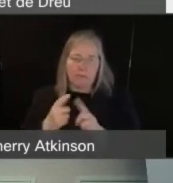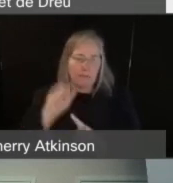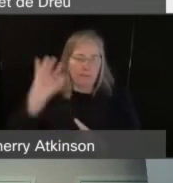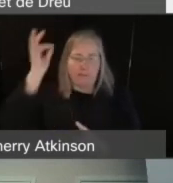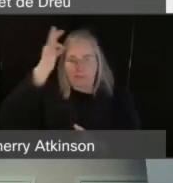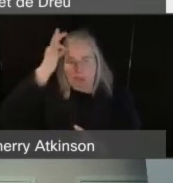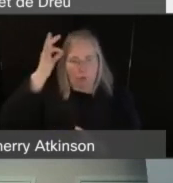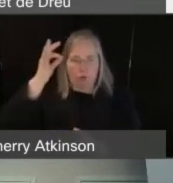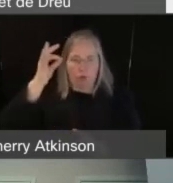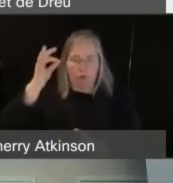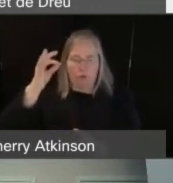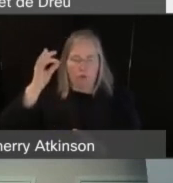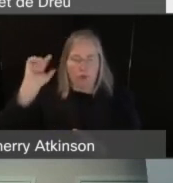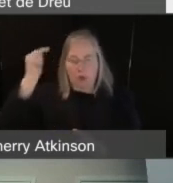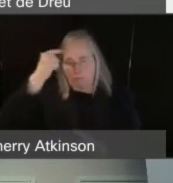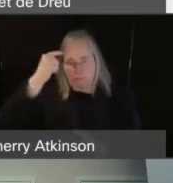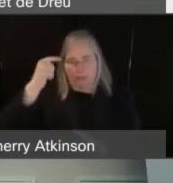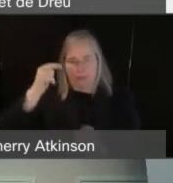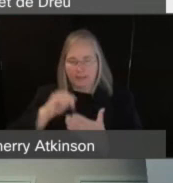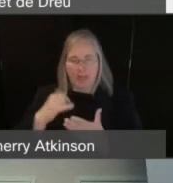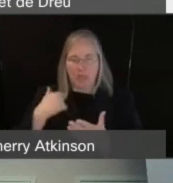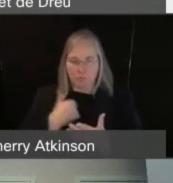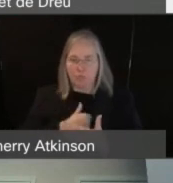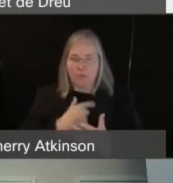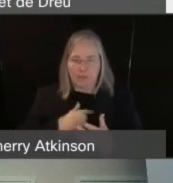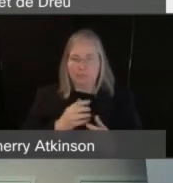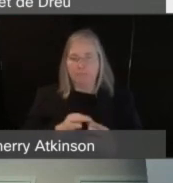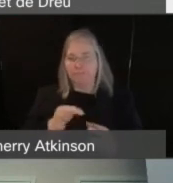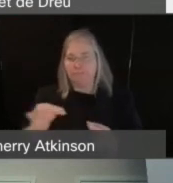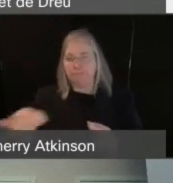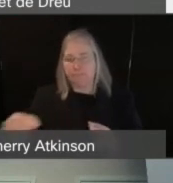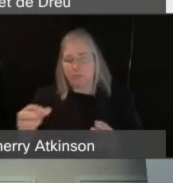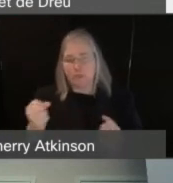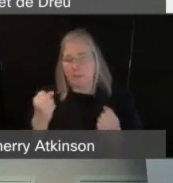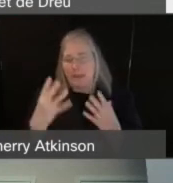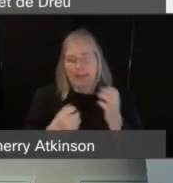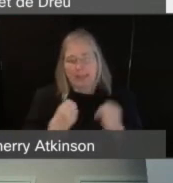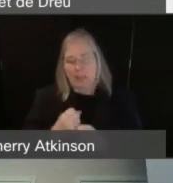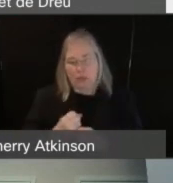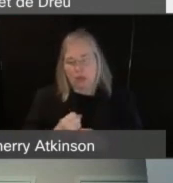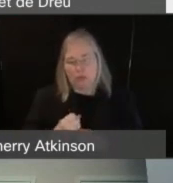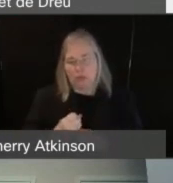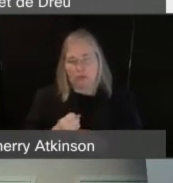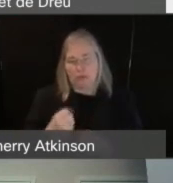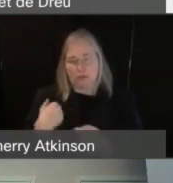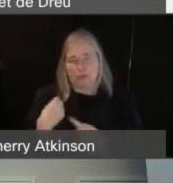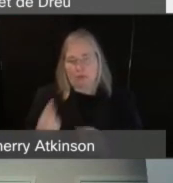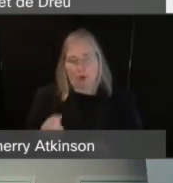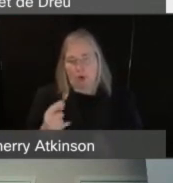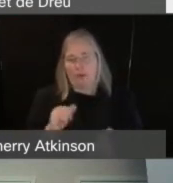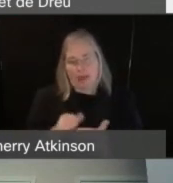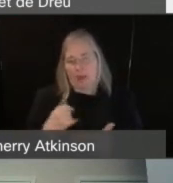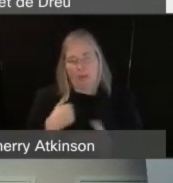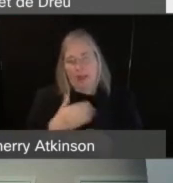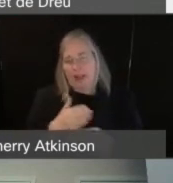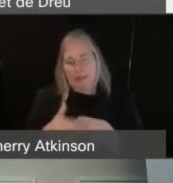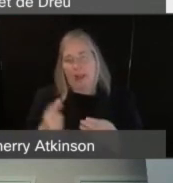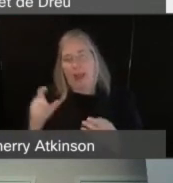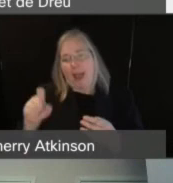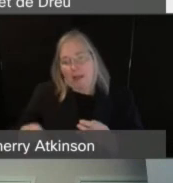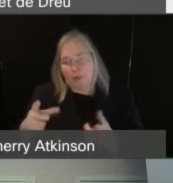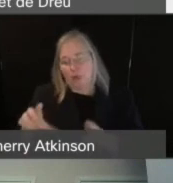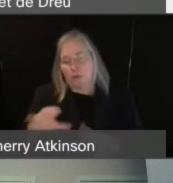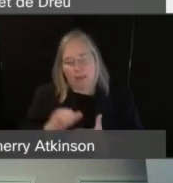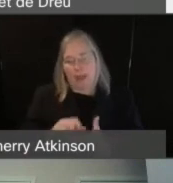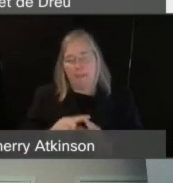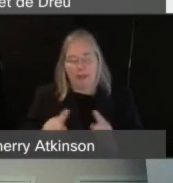been kicking the can down the road for so many years that we had to do this, but it becomes like the beacon